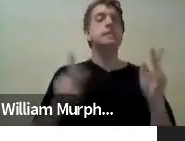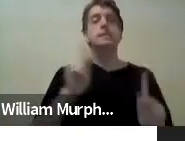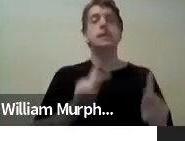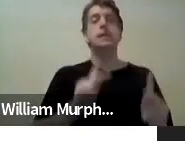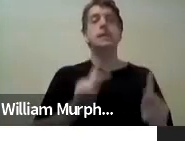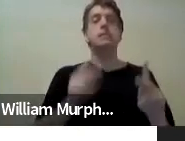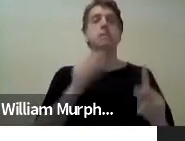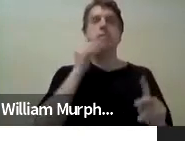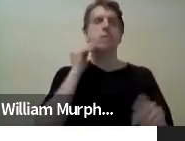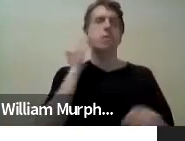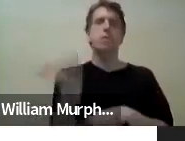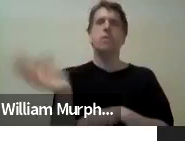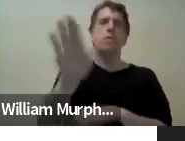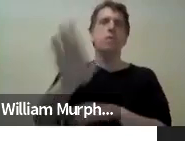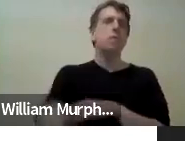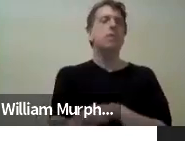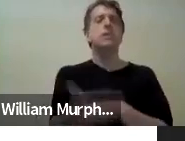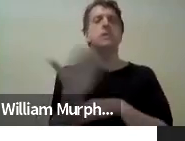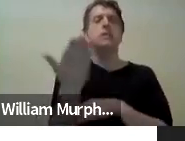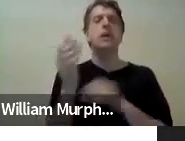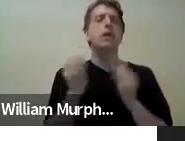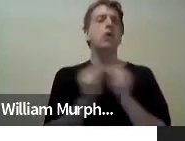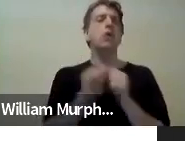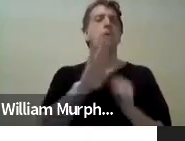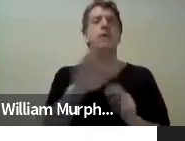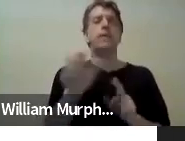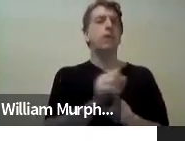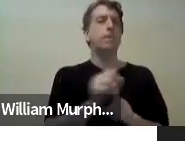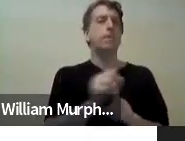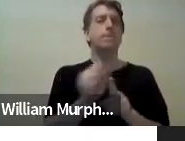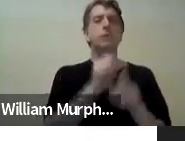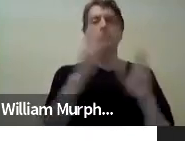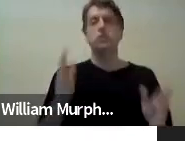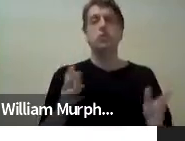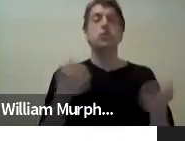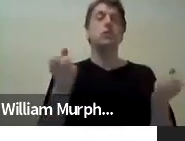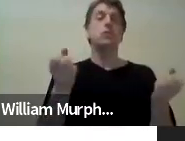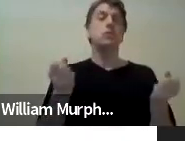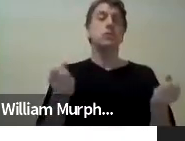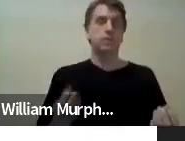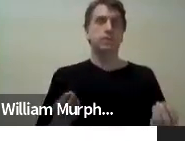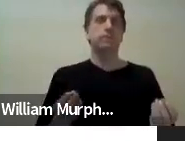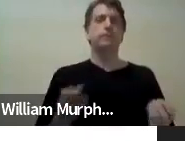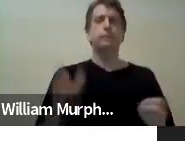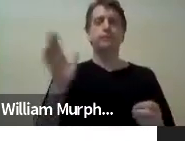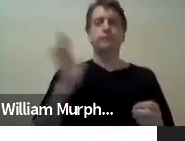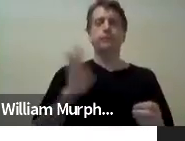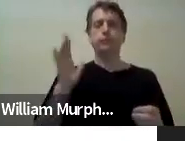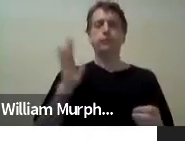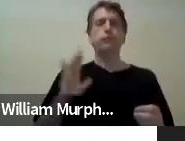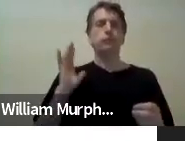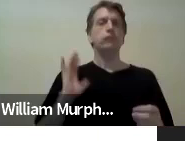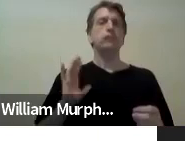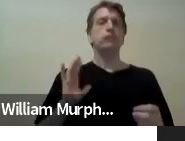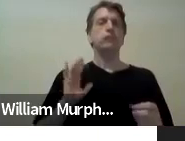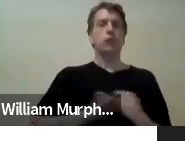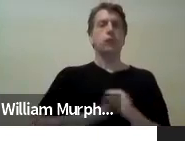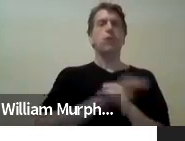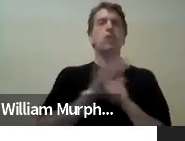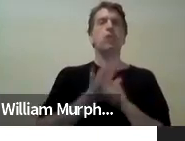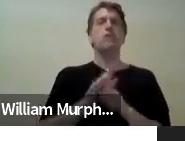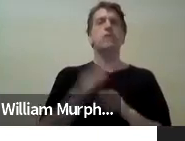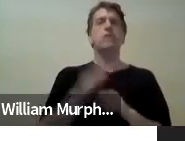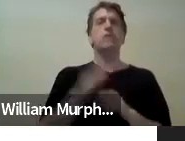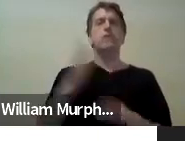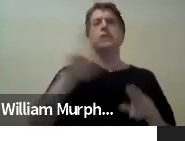all times, all day, with their abuser. So there was very early on in the pandemic a decrease in reporting.